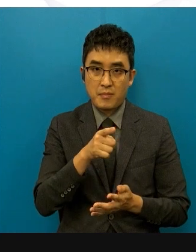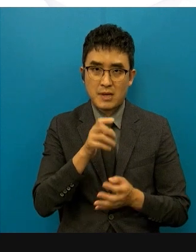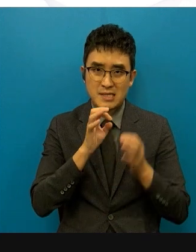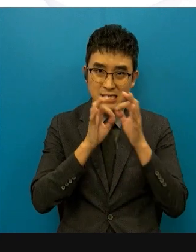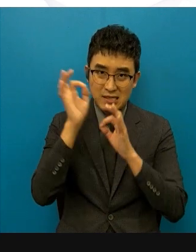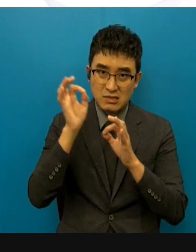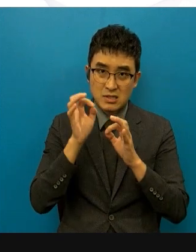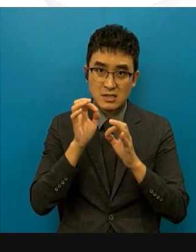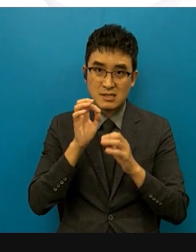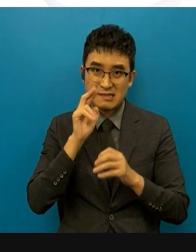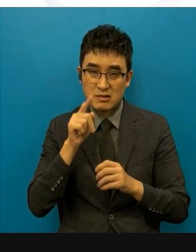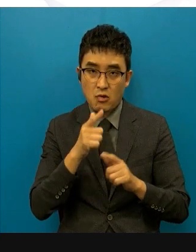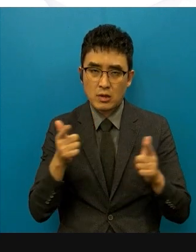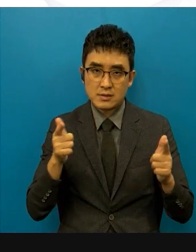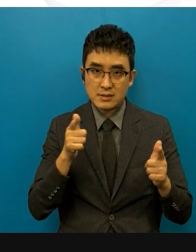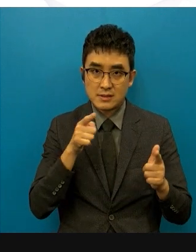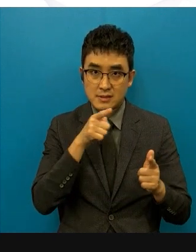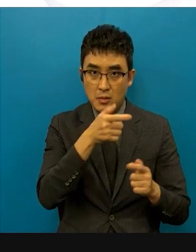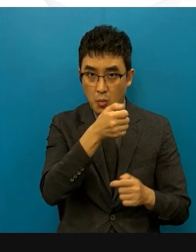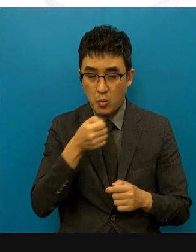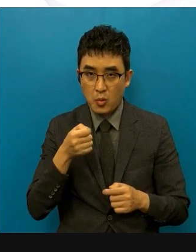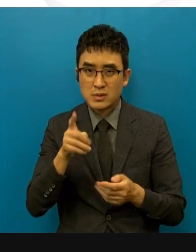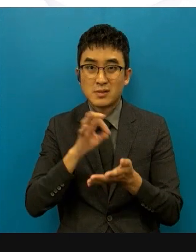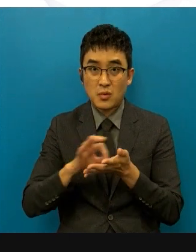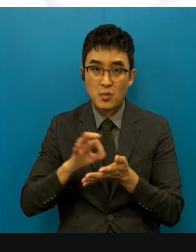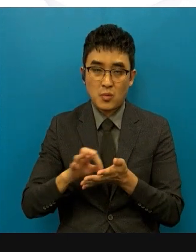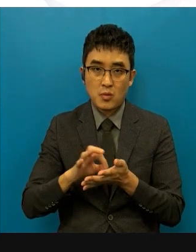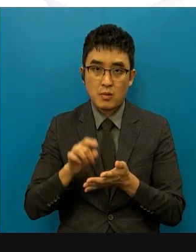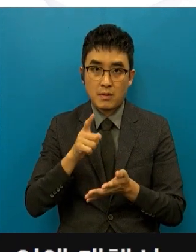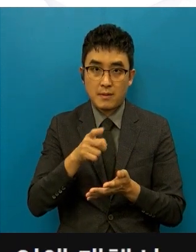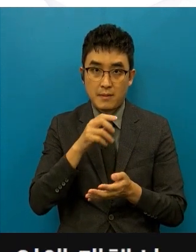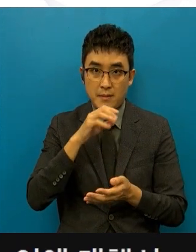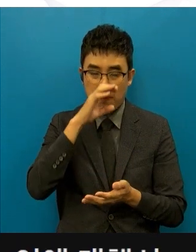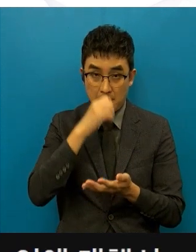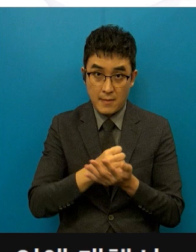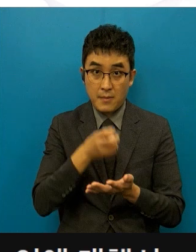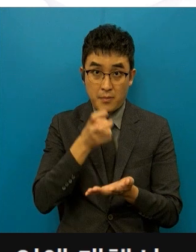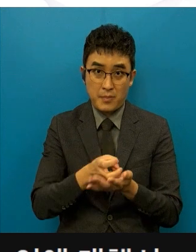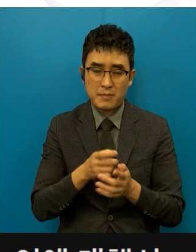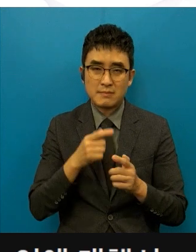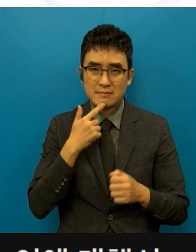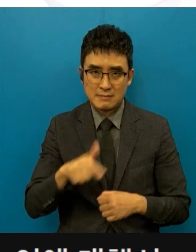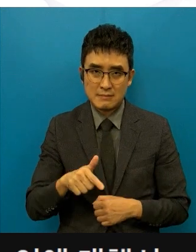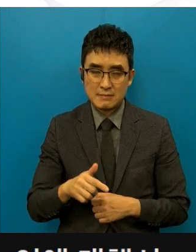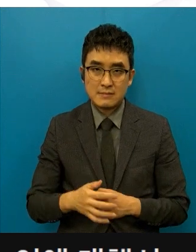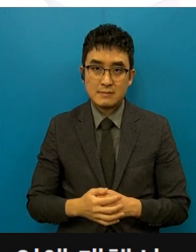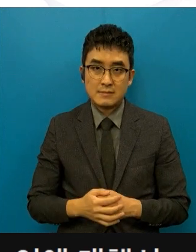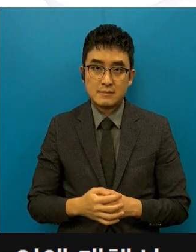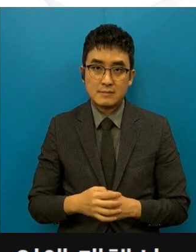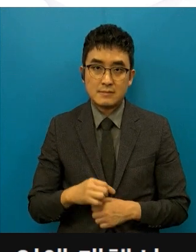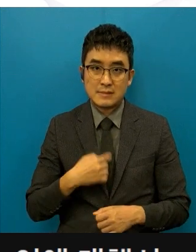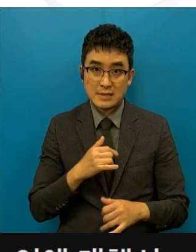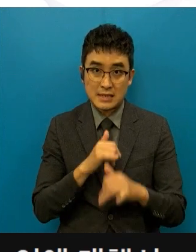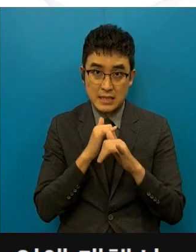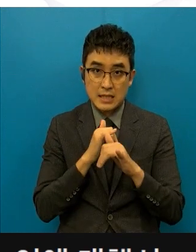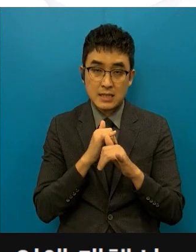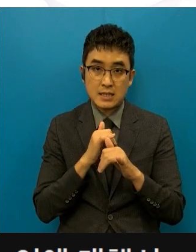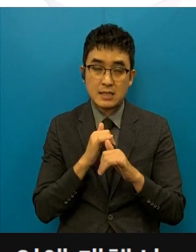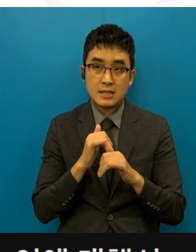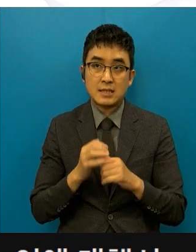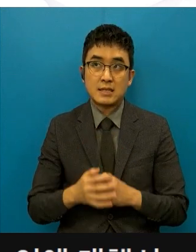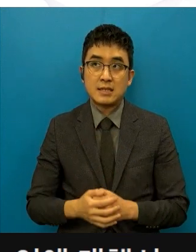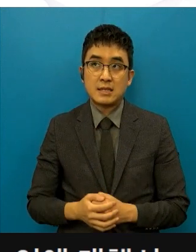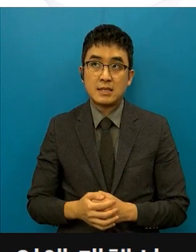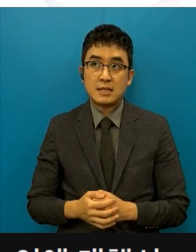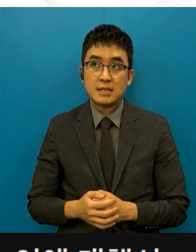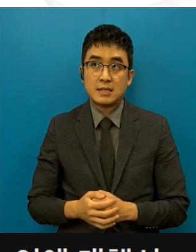suicide, and it only criminalizes suicide assistance if it is done out of selfish motives, which